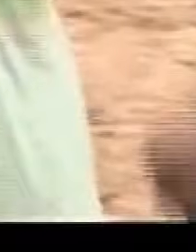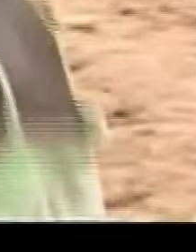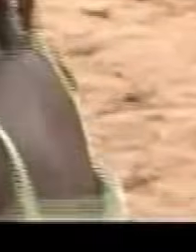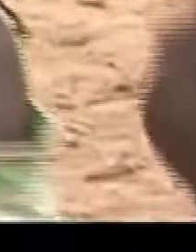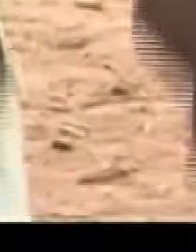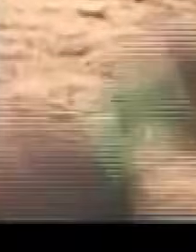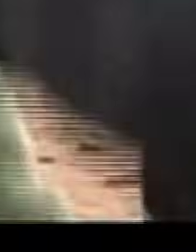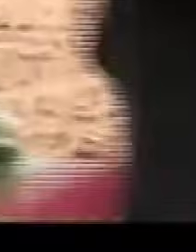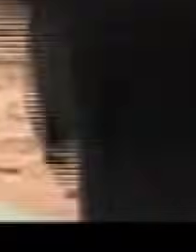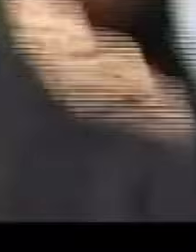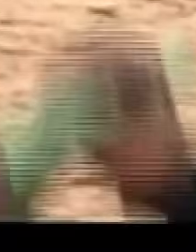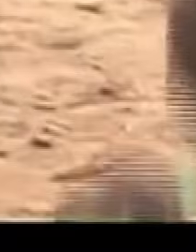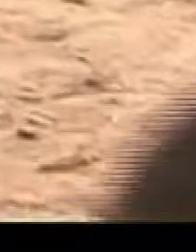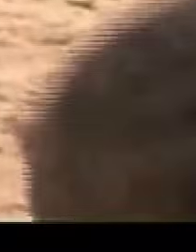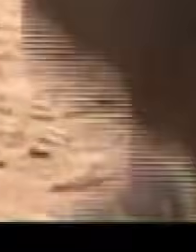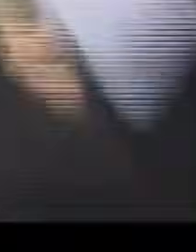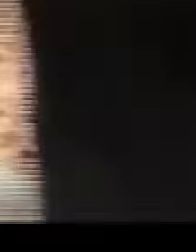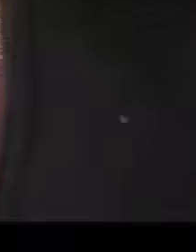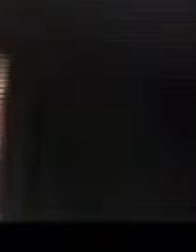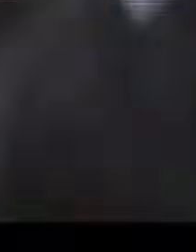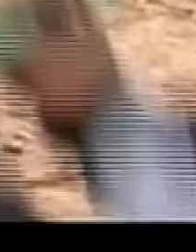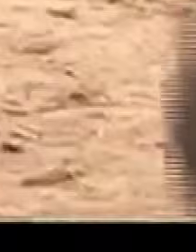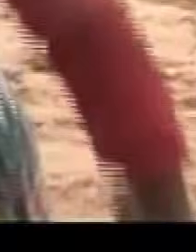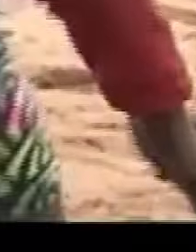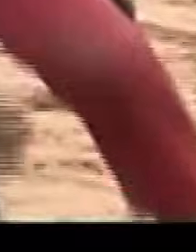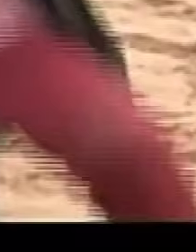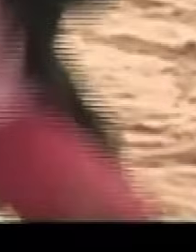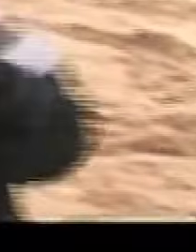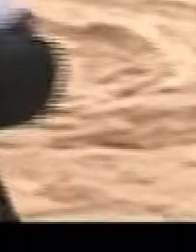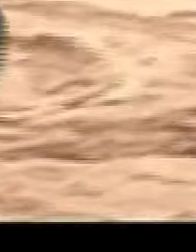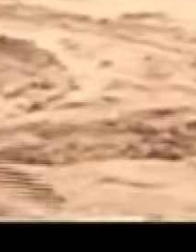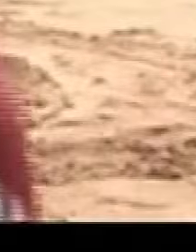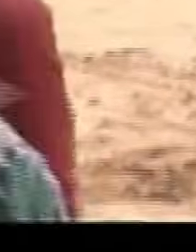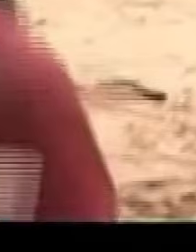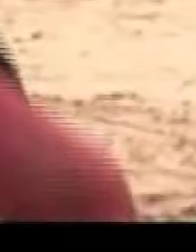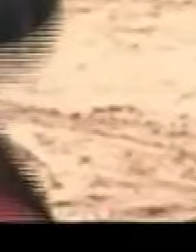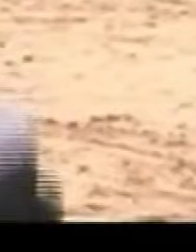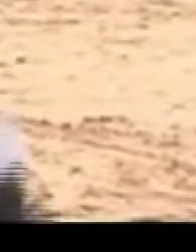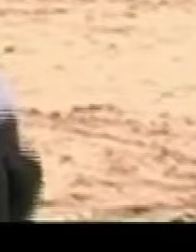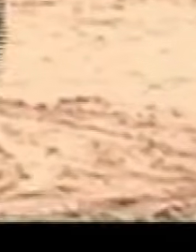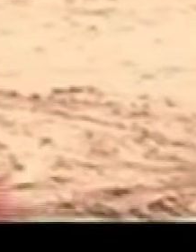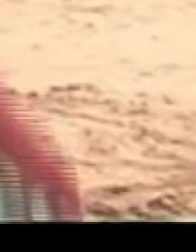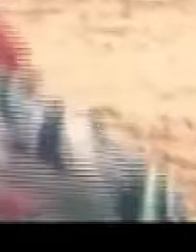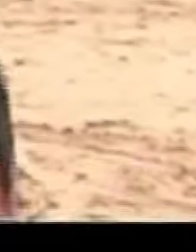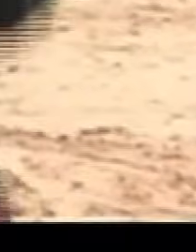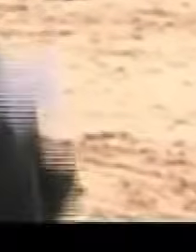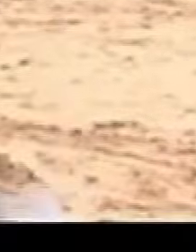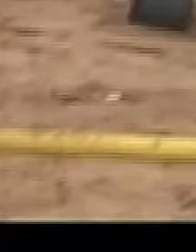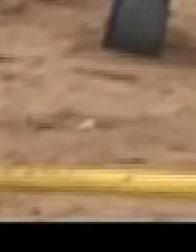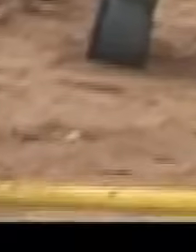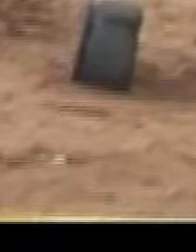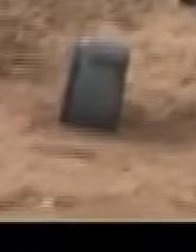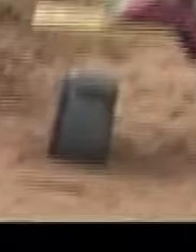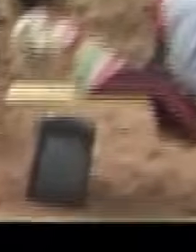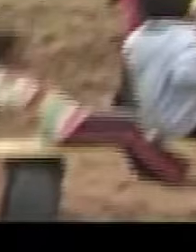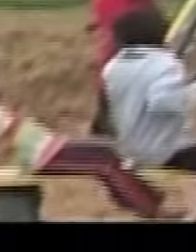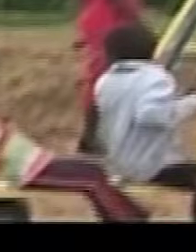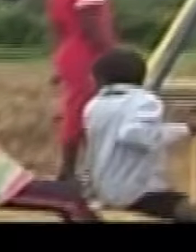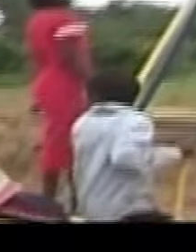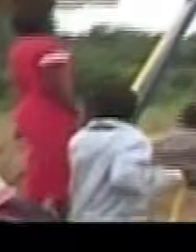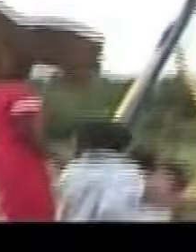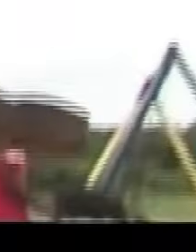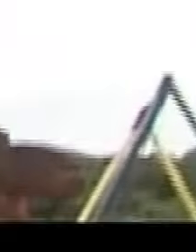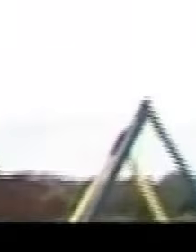Childhood development and educational opportunities for the Namibian child remain some of Nujoma's biggest